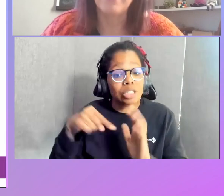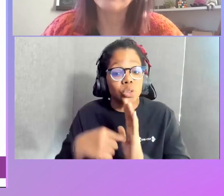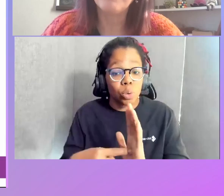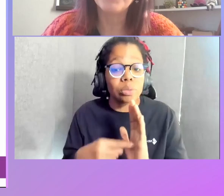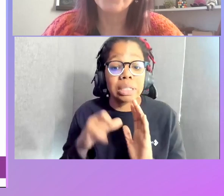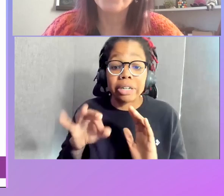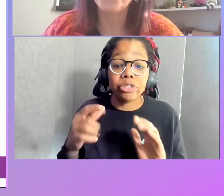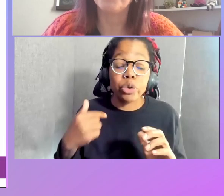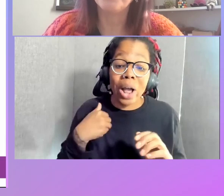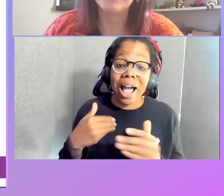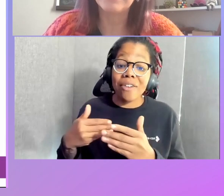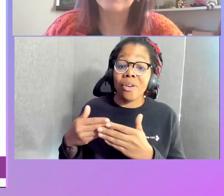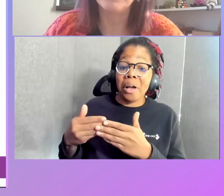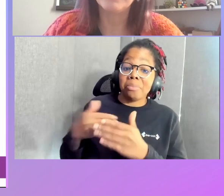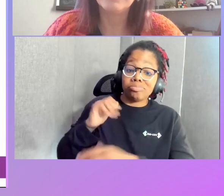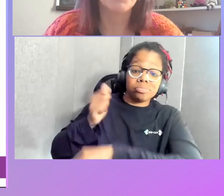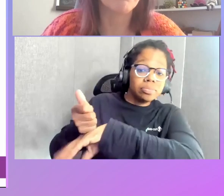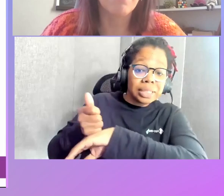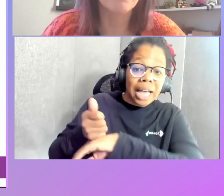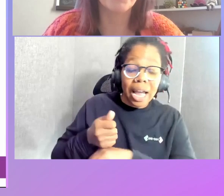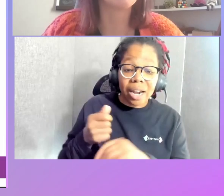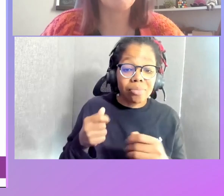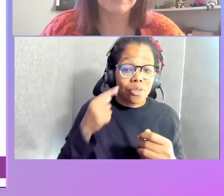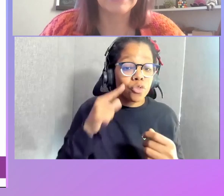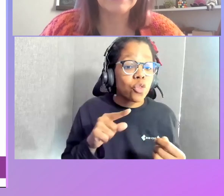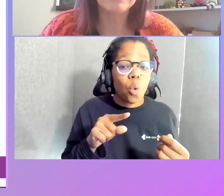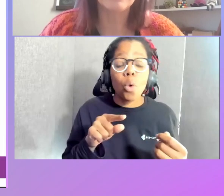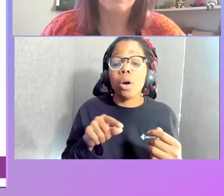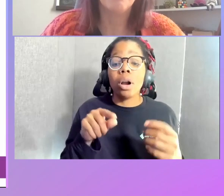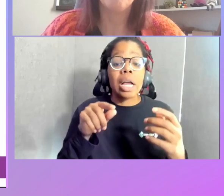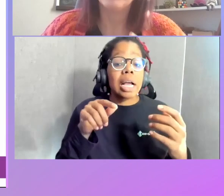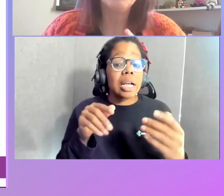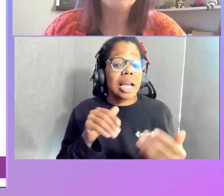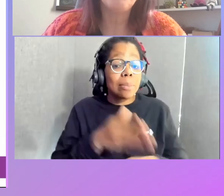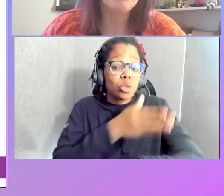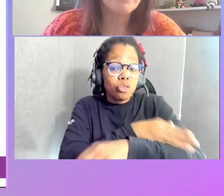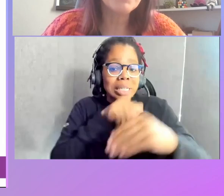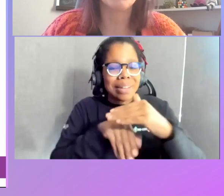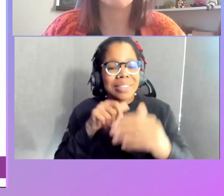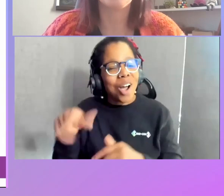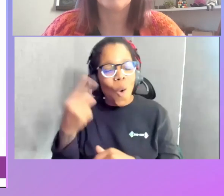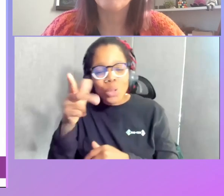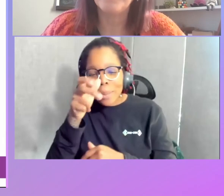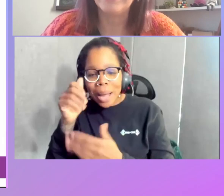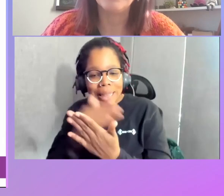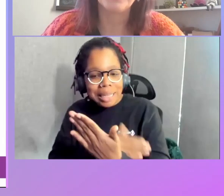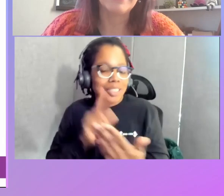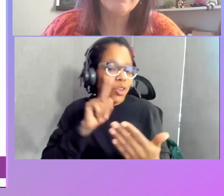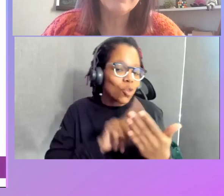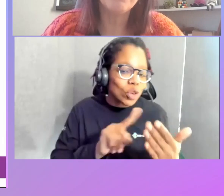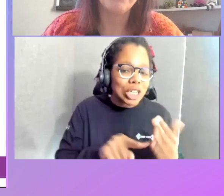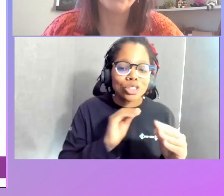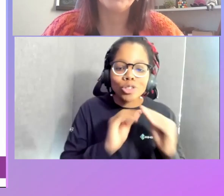have proactive measures to improve accessibility, so not just your bug list, include both research and